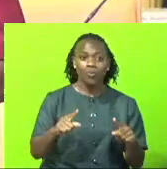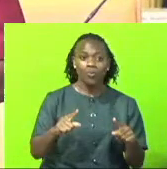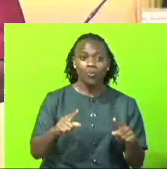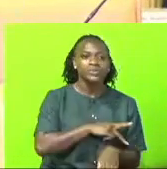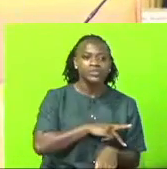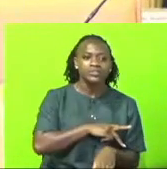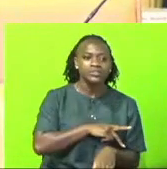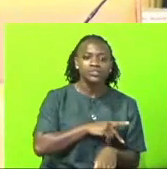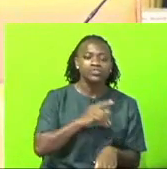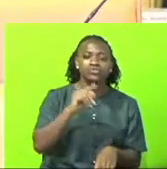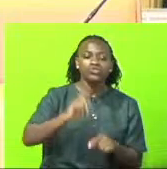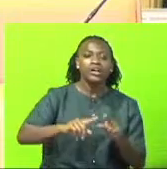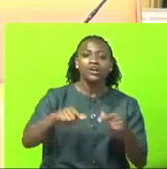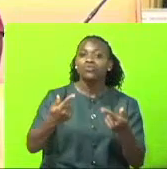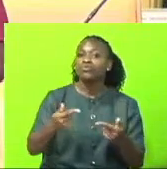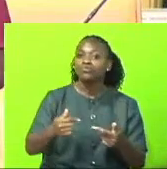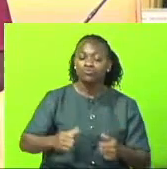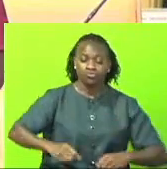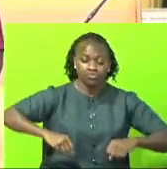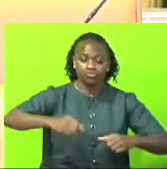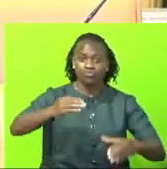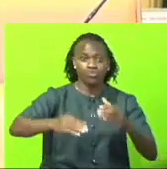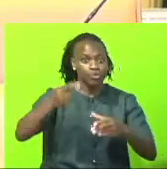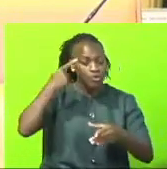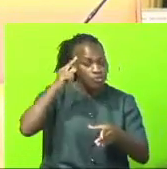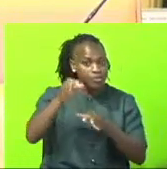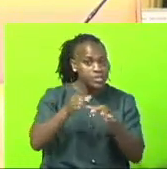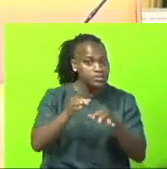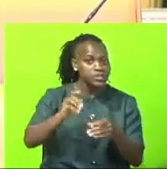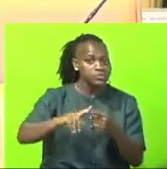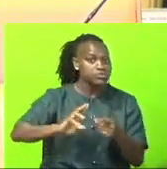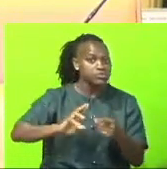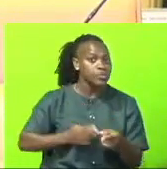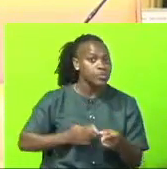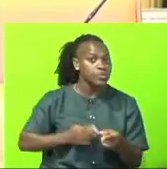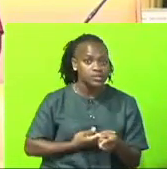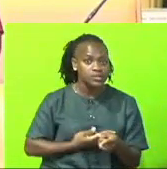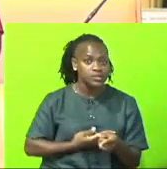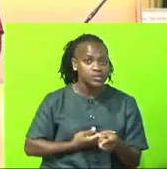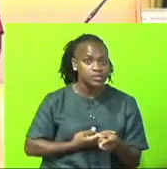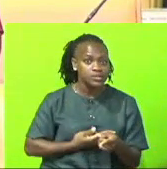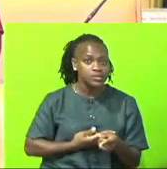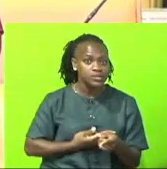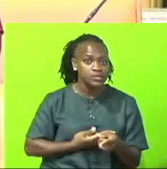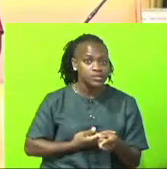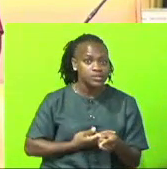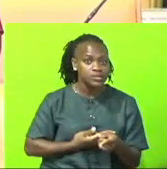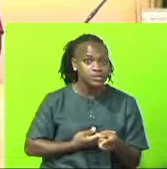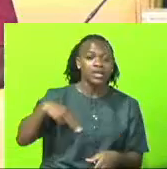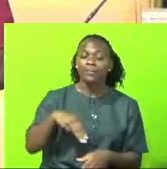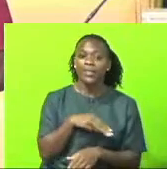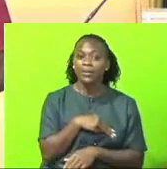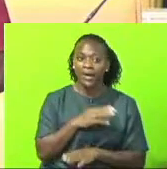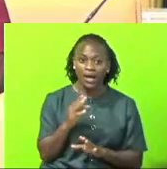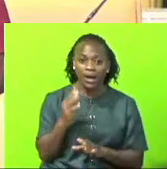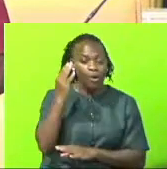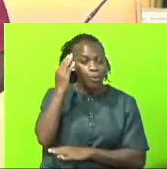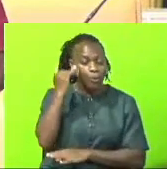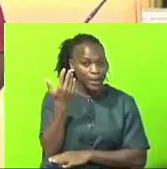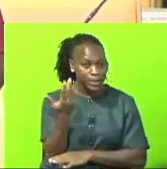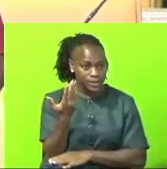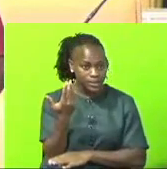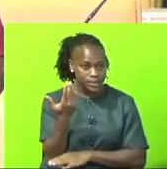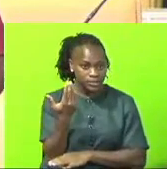Supreme Court for an interpretation. It is automatic. You cease to be a member because